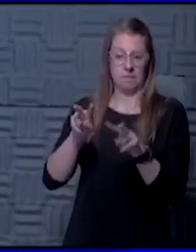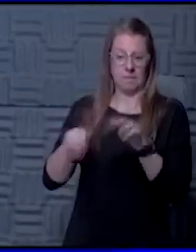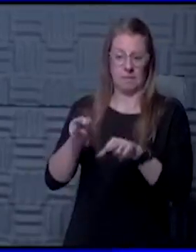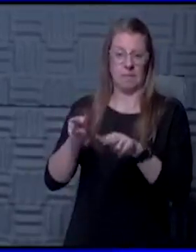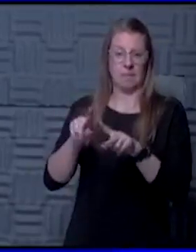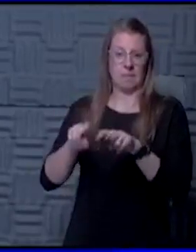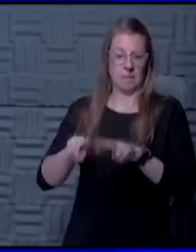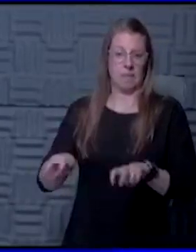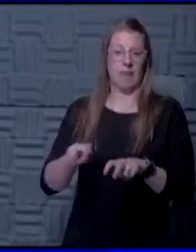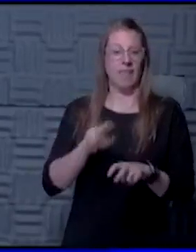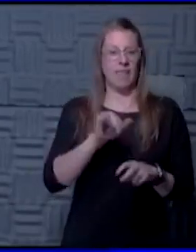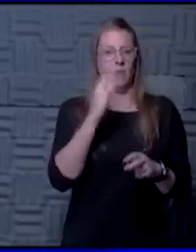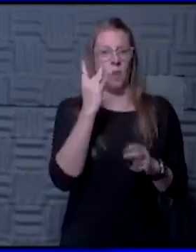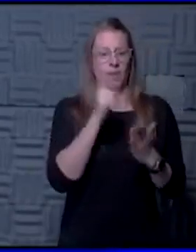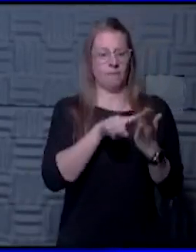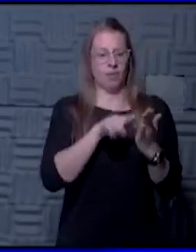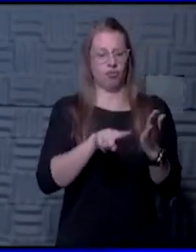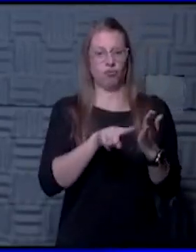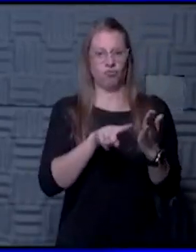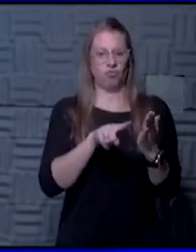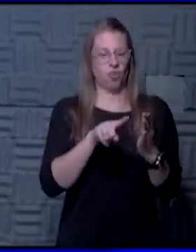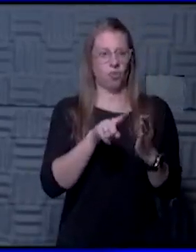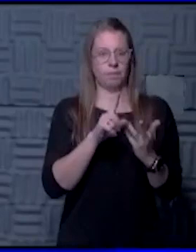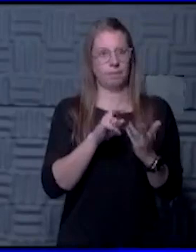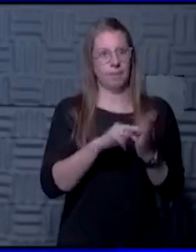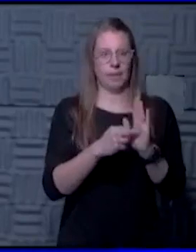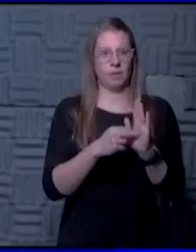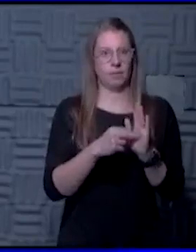the investigations take place. Was this a random